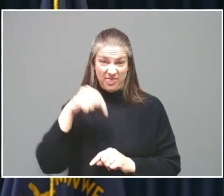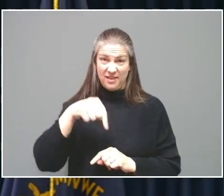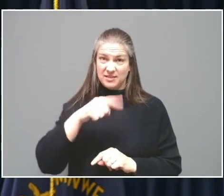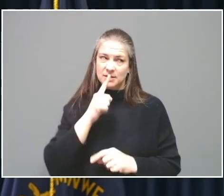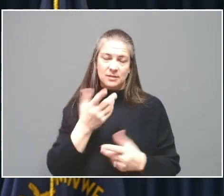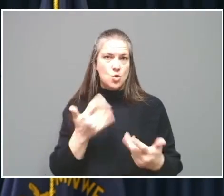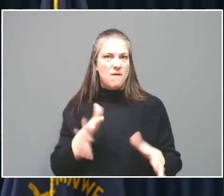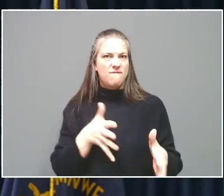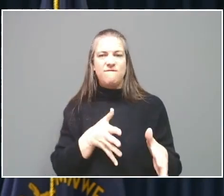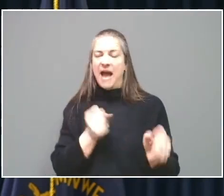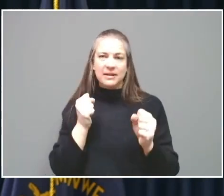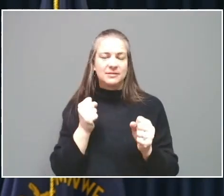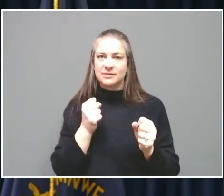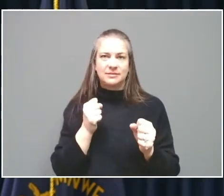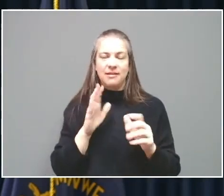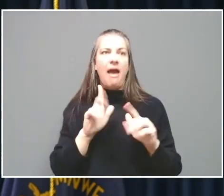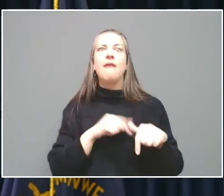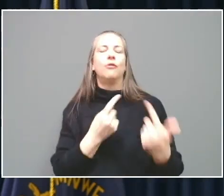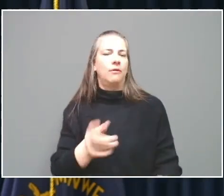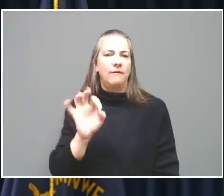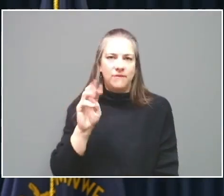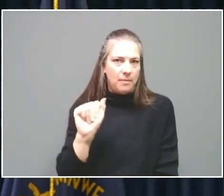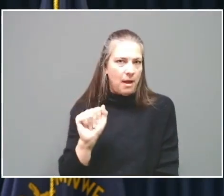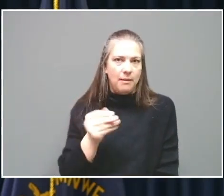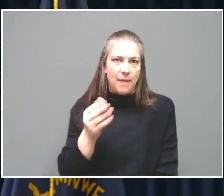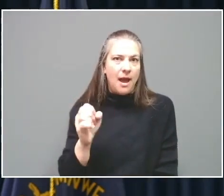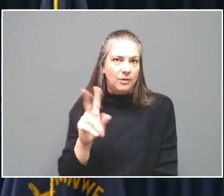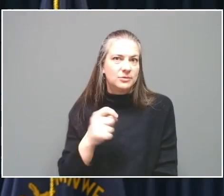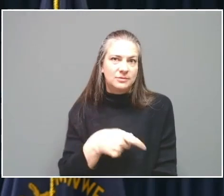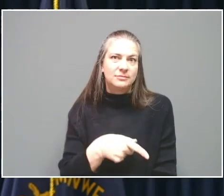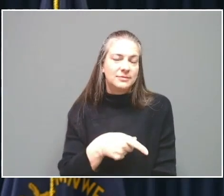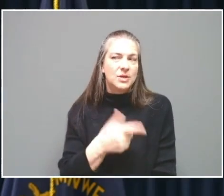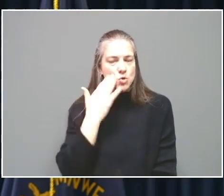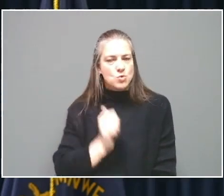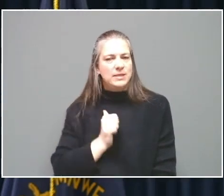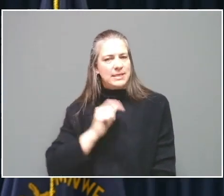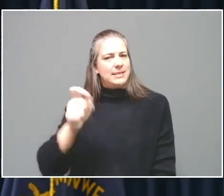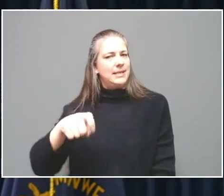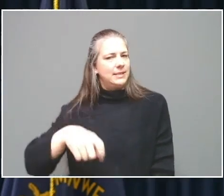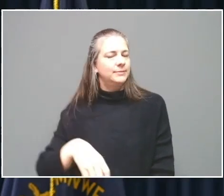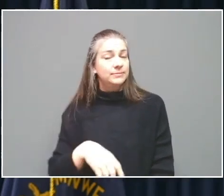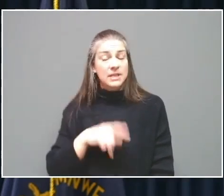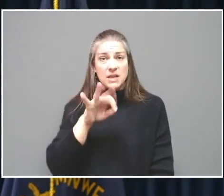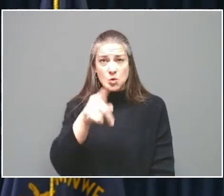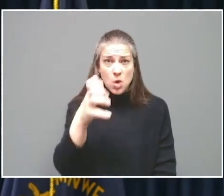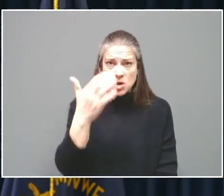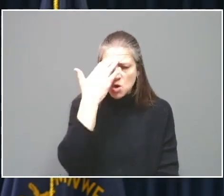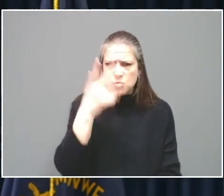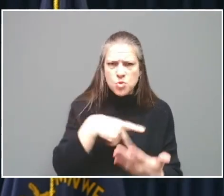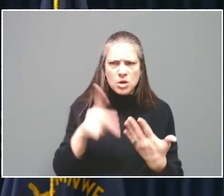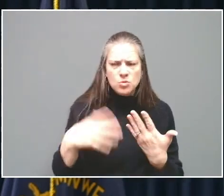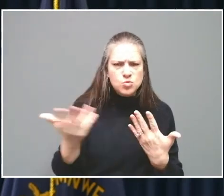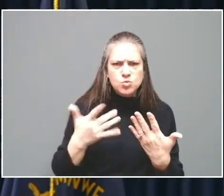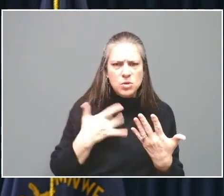FEMA buyouts have ever been approved, and I know our residents need it. Homeowners wanting to learn more about the program are encouraged to